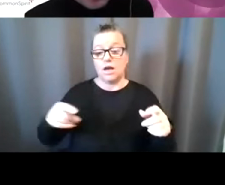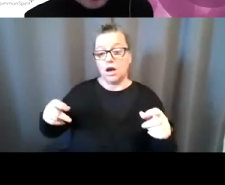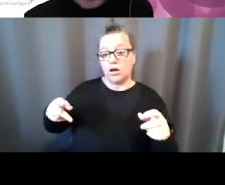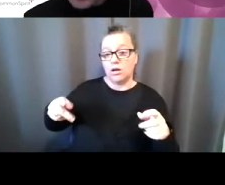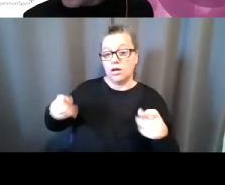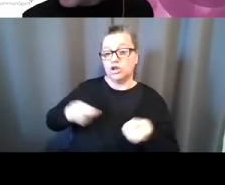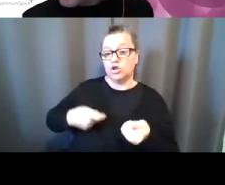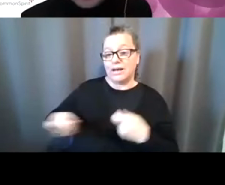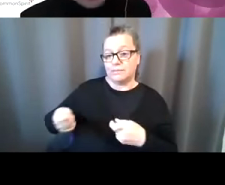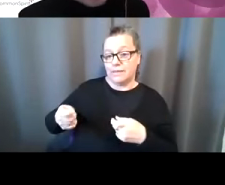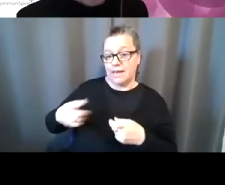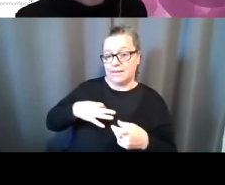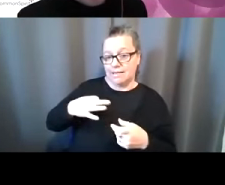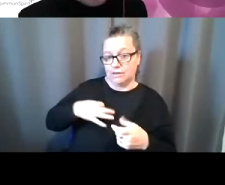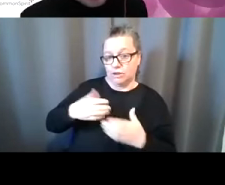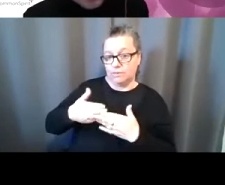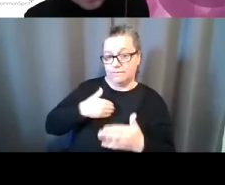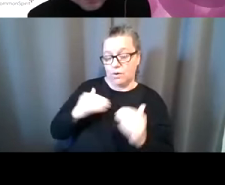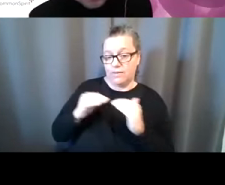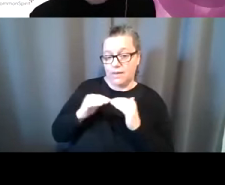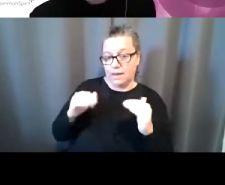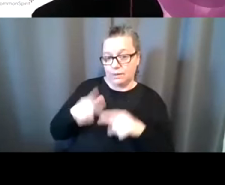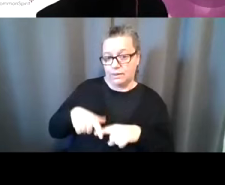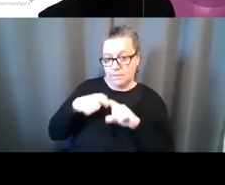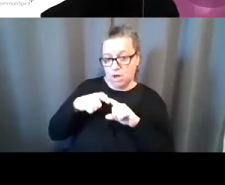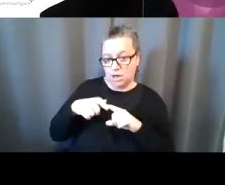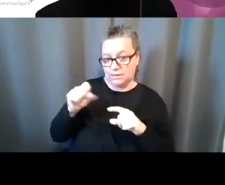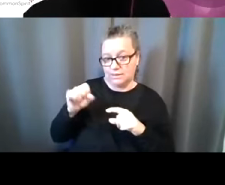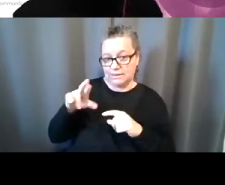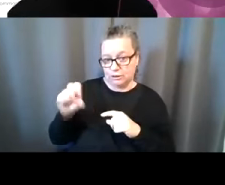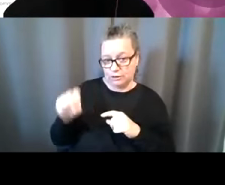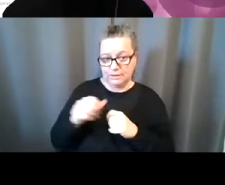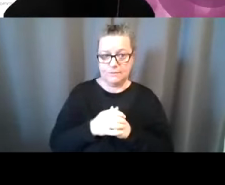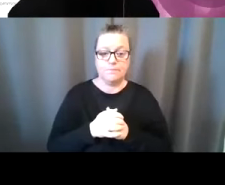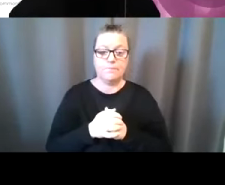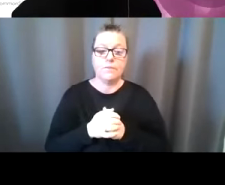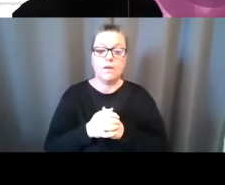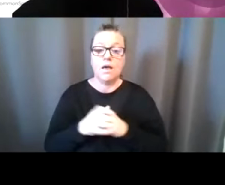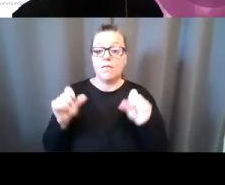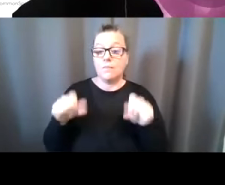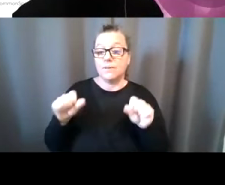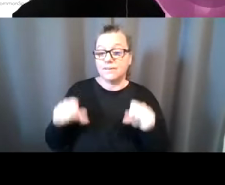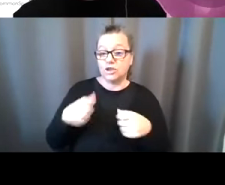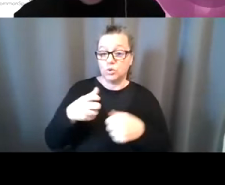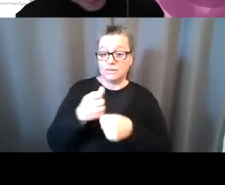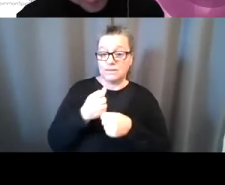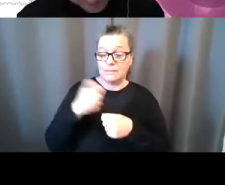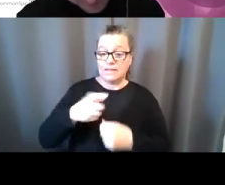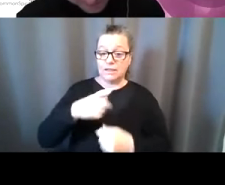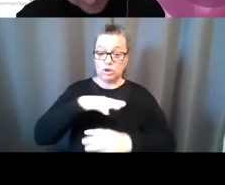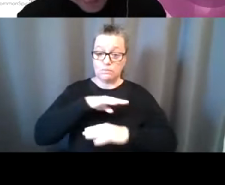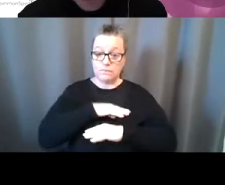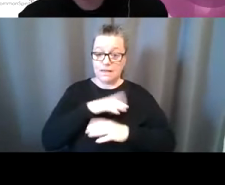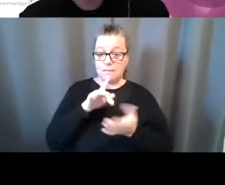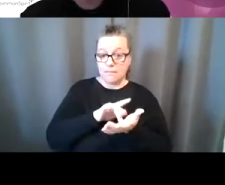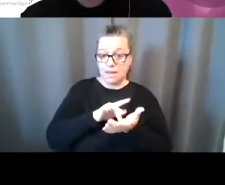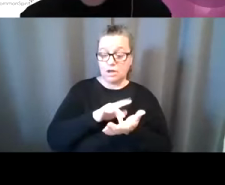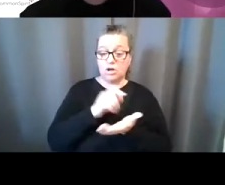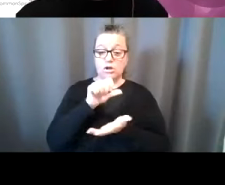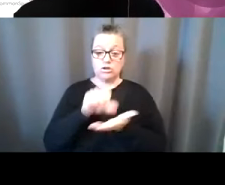eligibility before we did the equity pause series, before Scott did that. The potential recipients, they need to meet medical, surgical, and financial